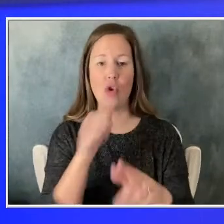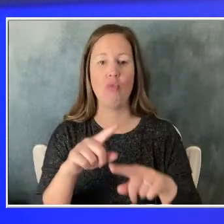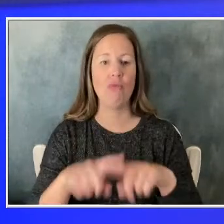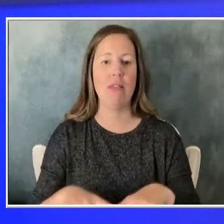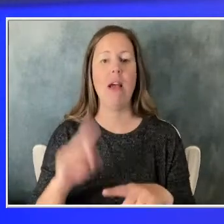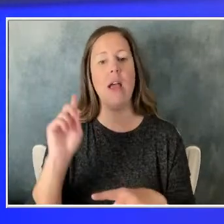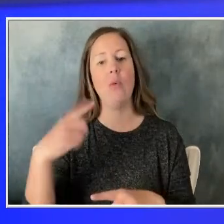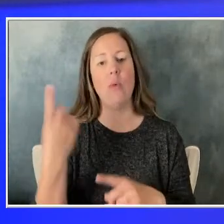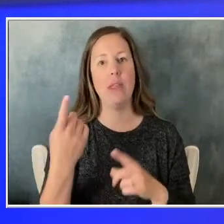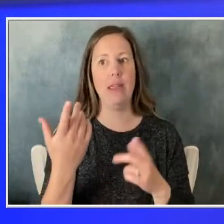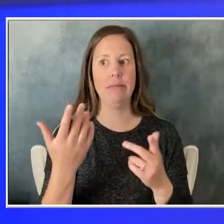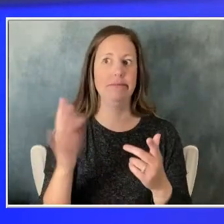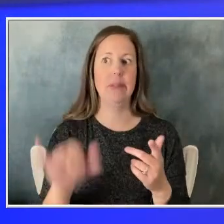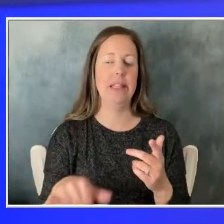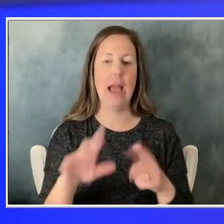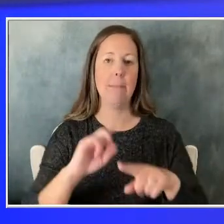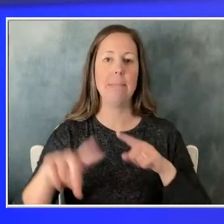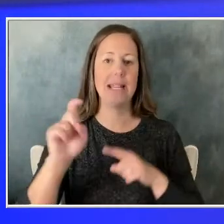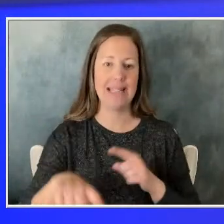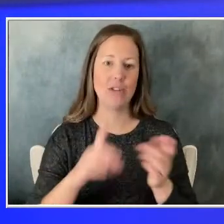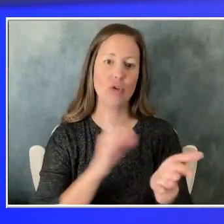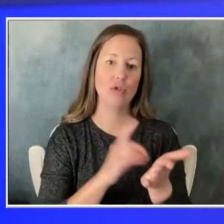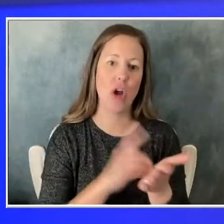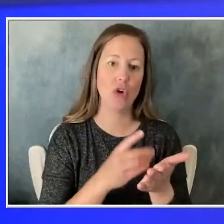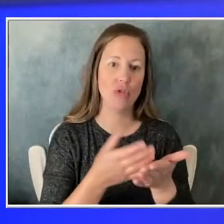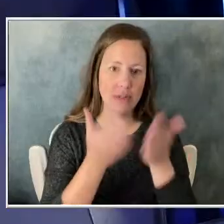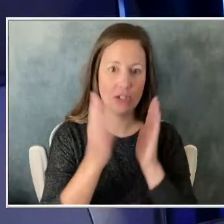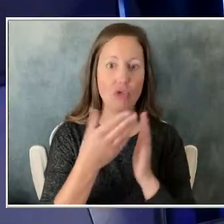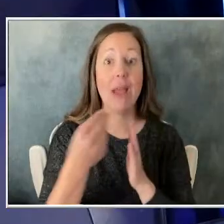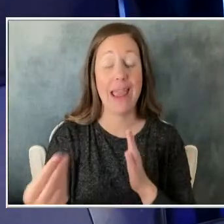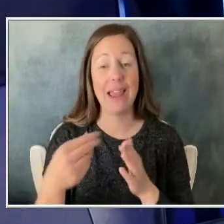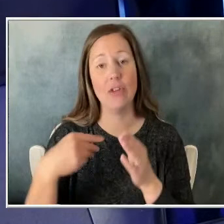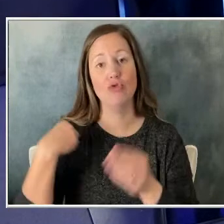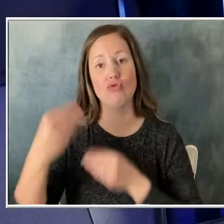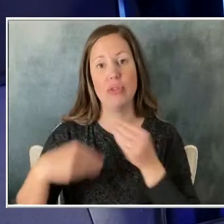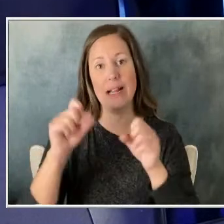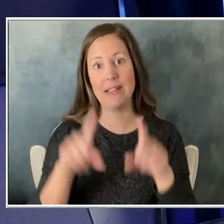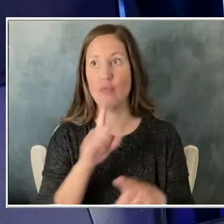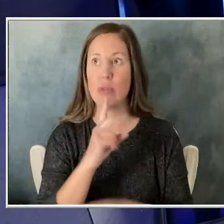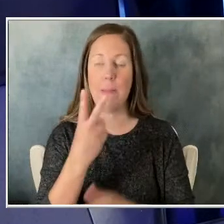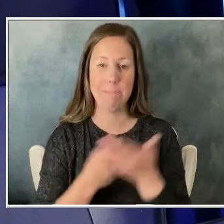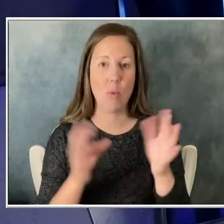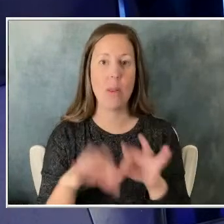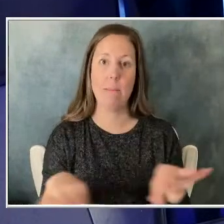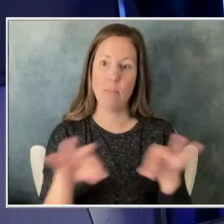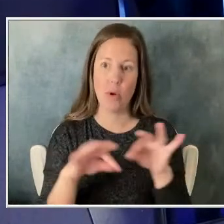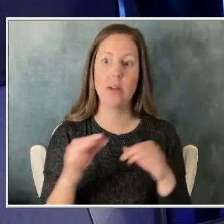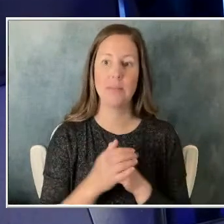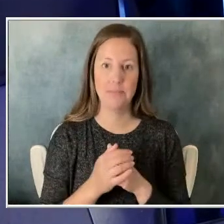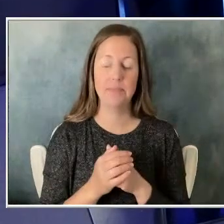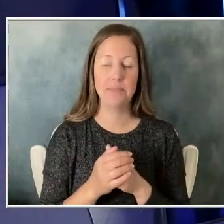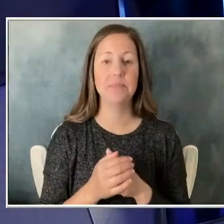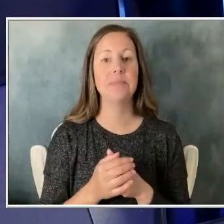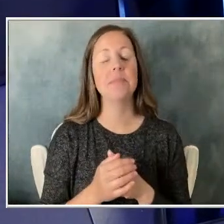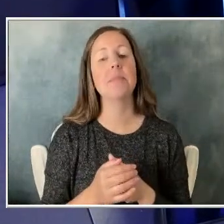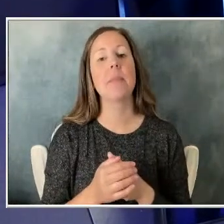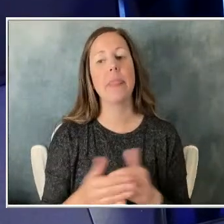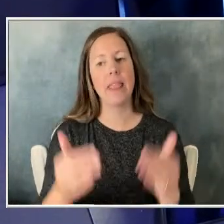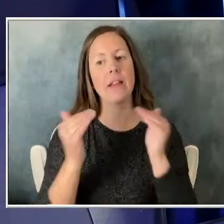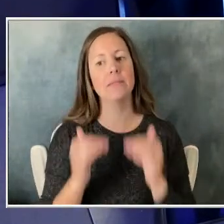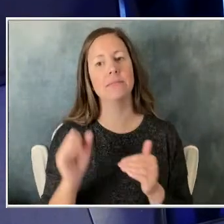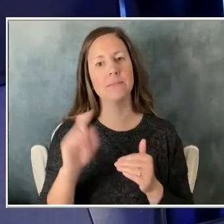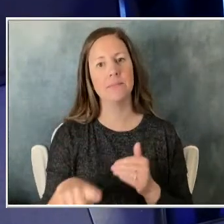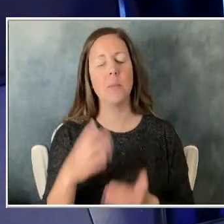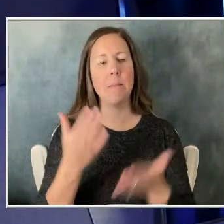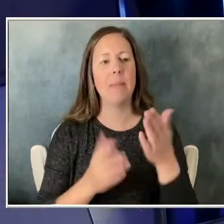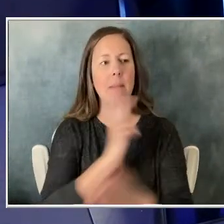first, besides genetic testing. Both are very important to early surveillance. Yan Liang wants to know, will patients who have had maybe gastric ulcers